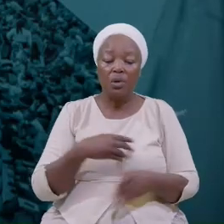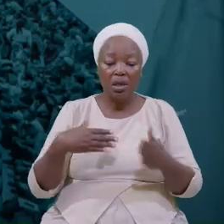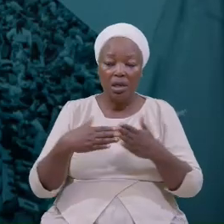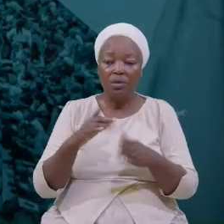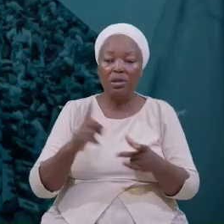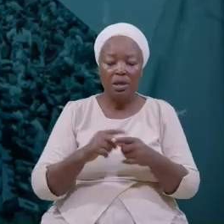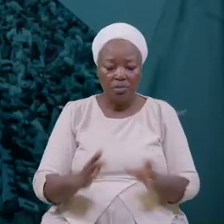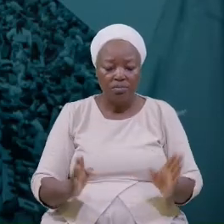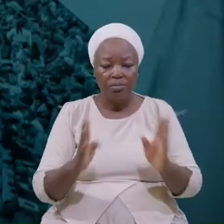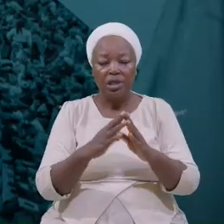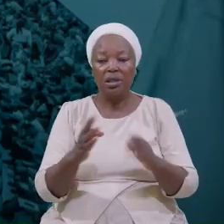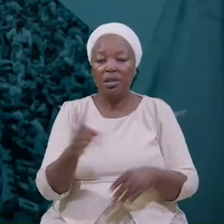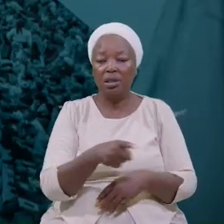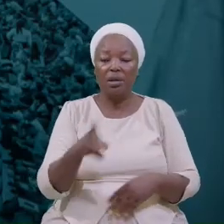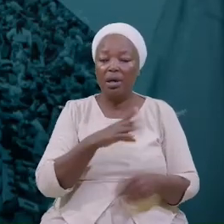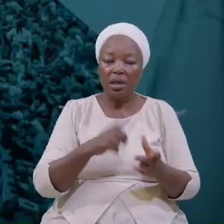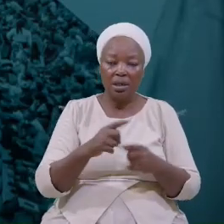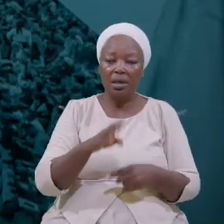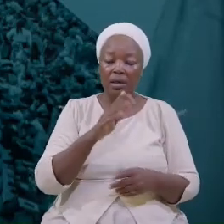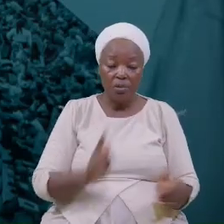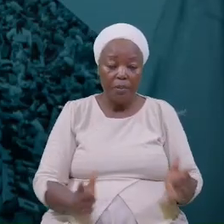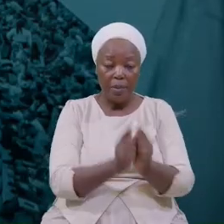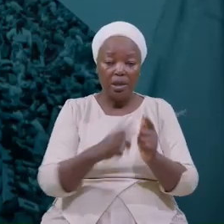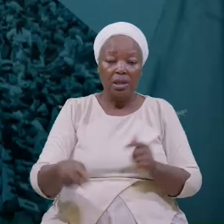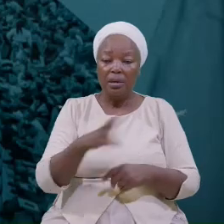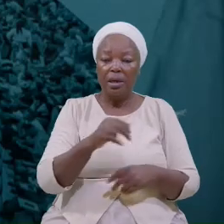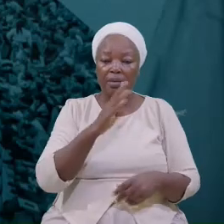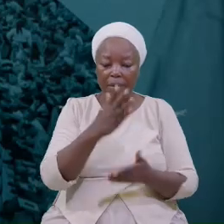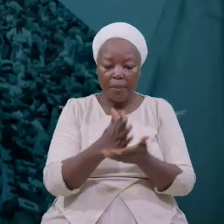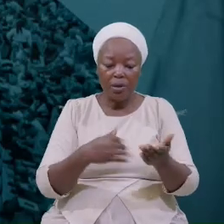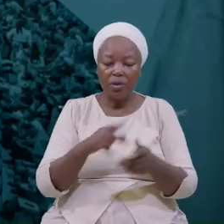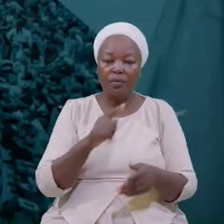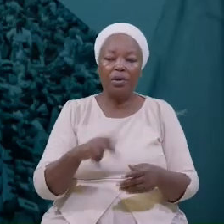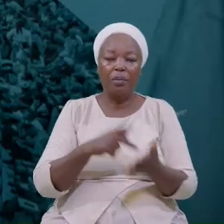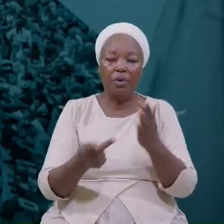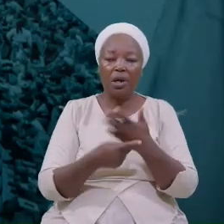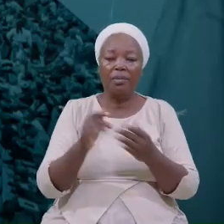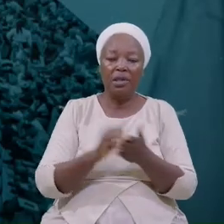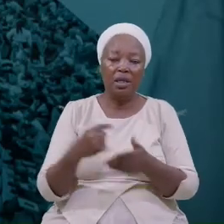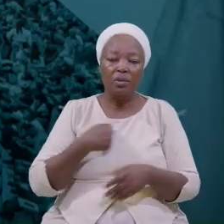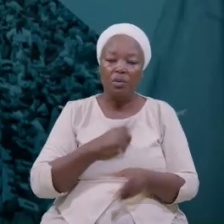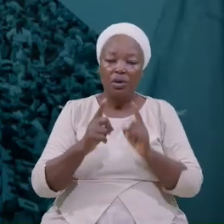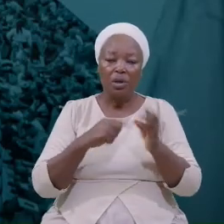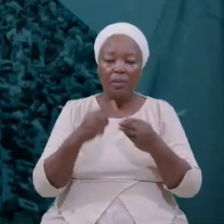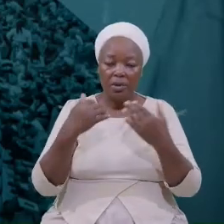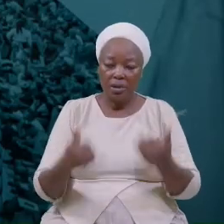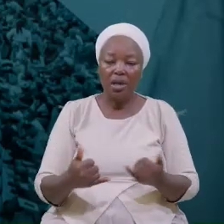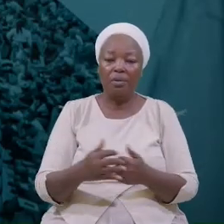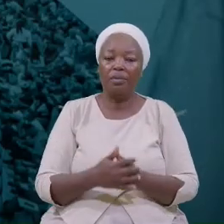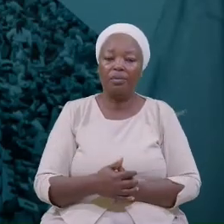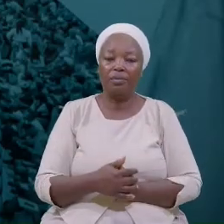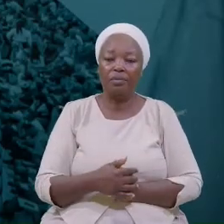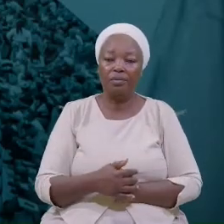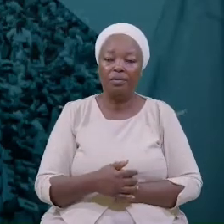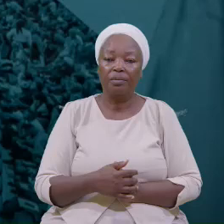them and be part of this program we are talking about. Nasa and Kaiboy, and your hand, Kuan, their Kwama, if